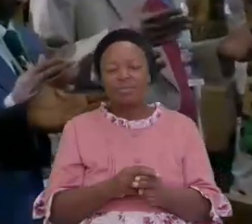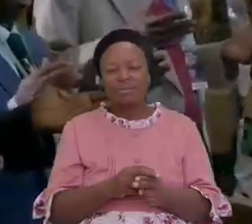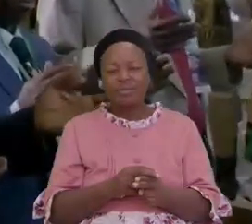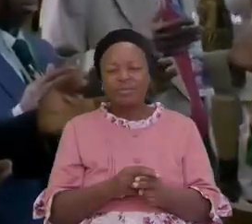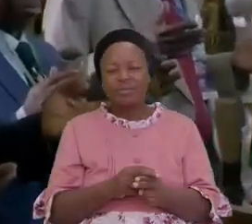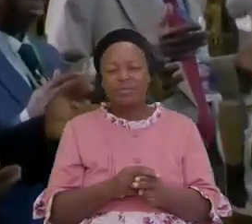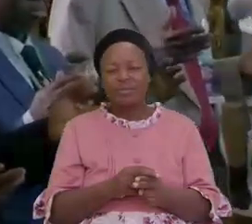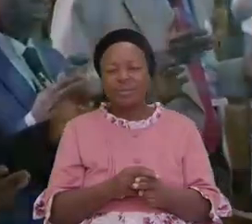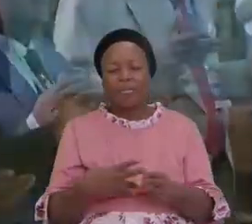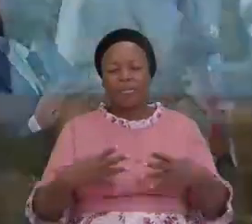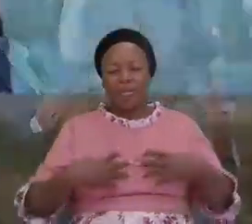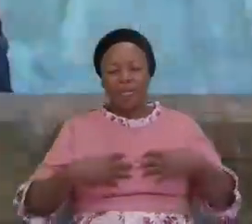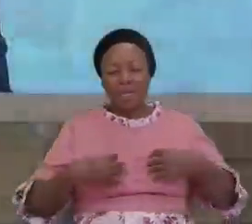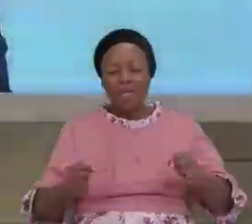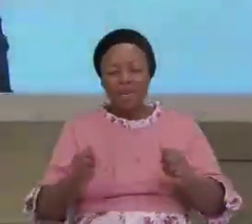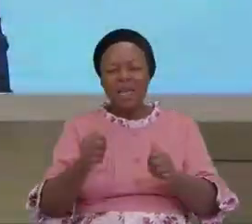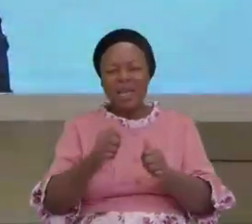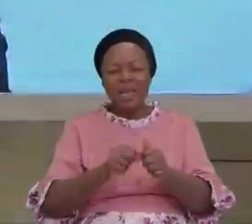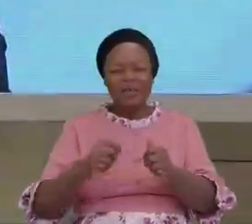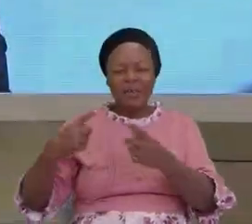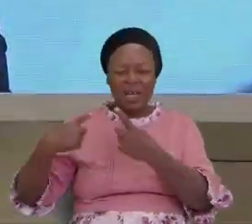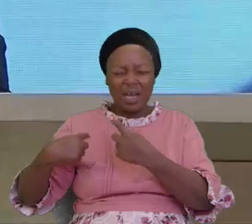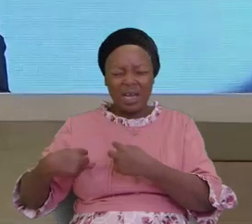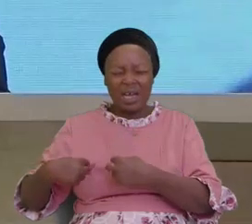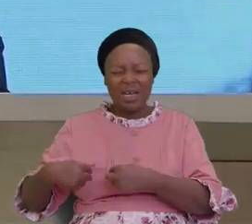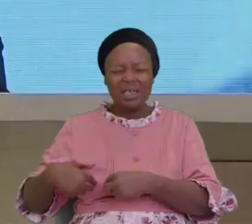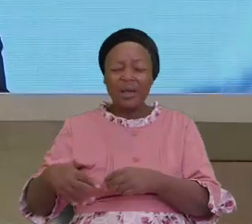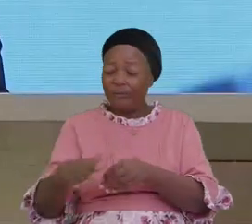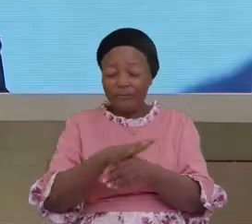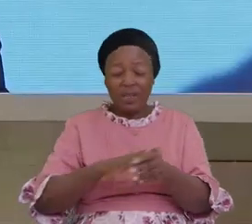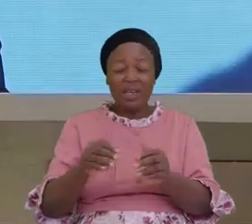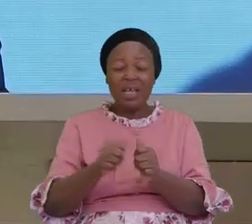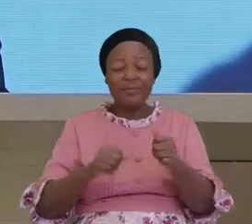Fill every heart with the word of power.